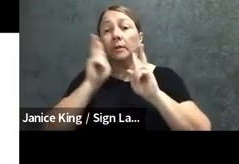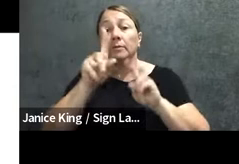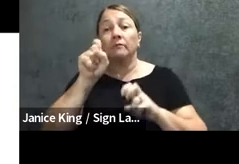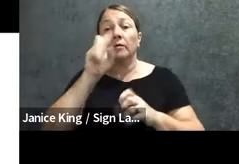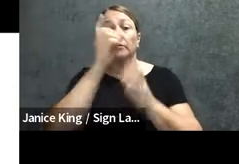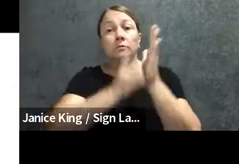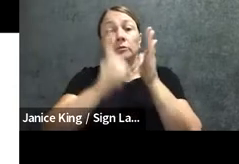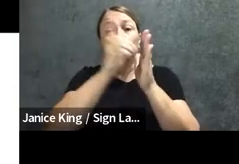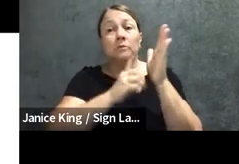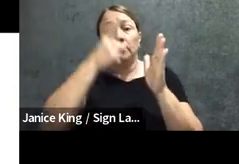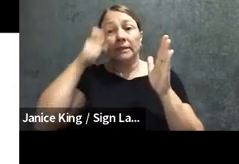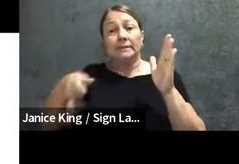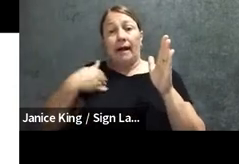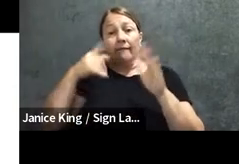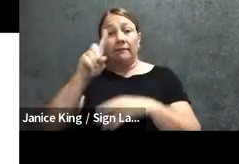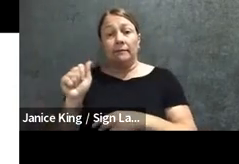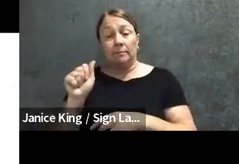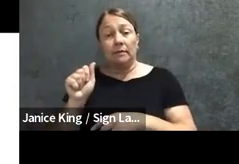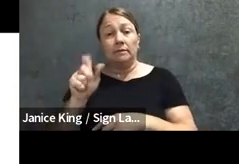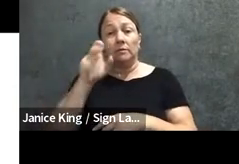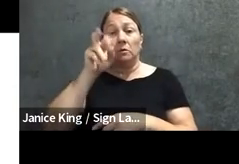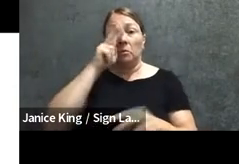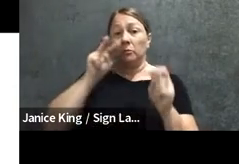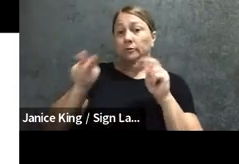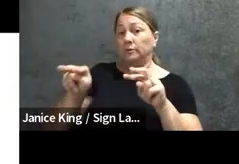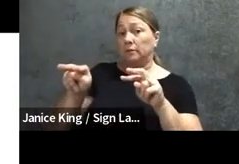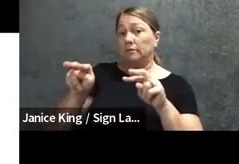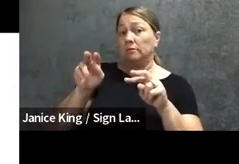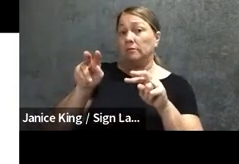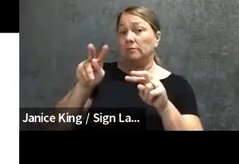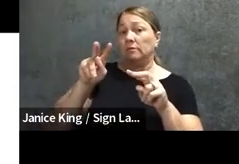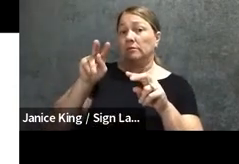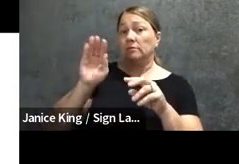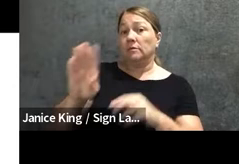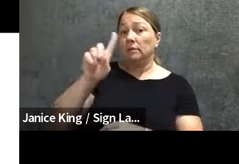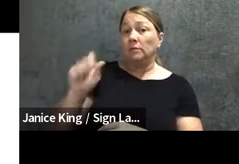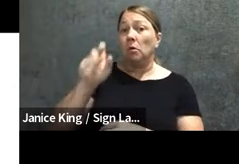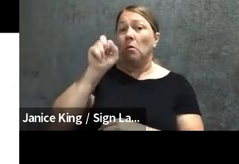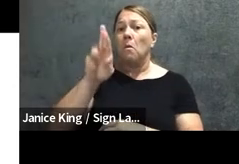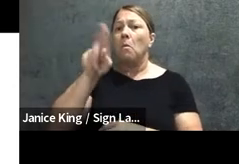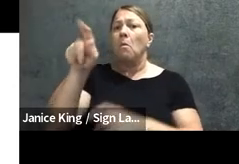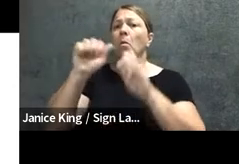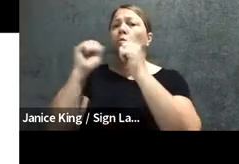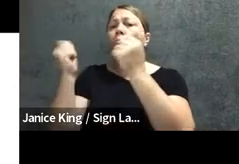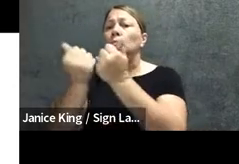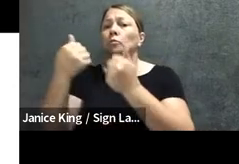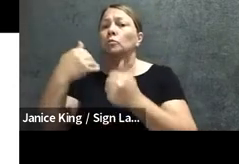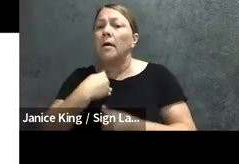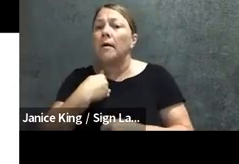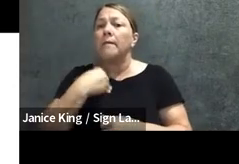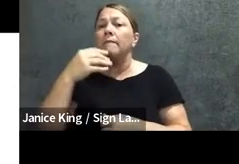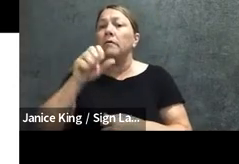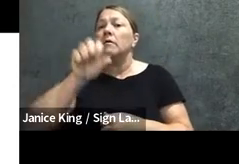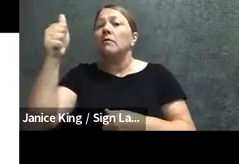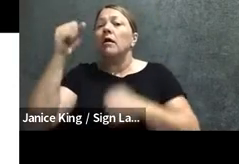on disability, perceived disability, or association with another individual who has a disability. It also requires employers to